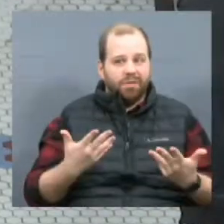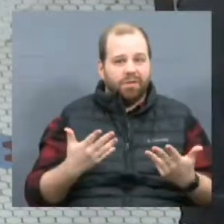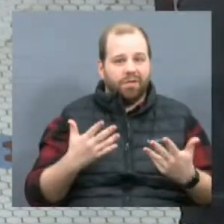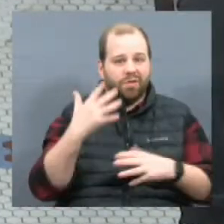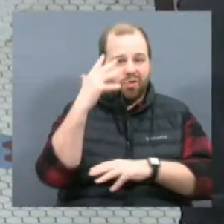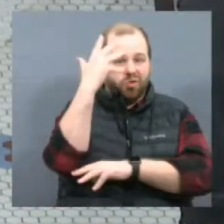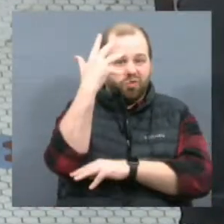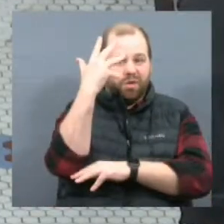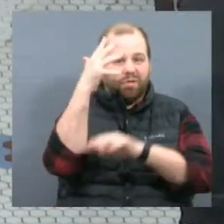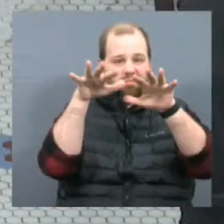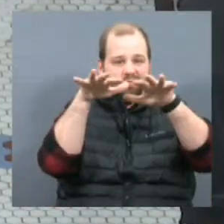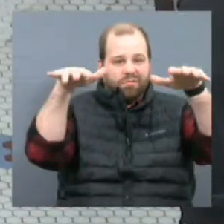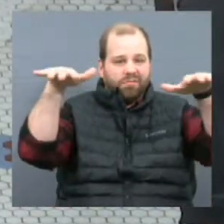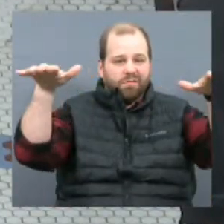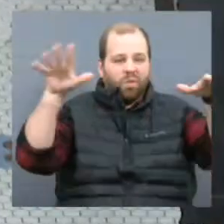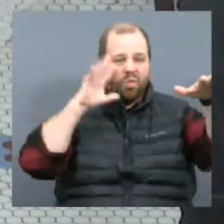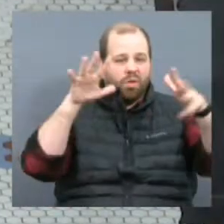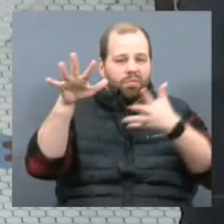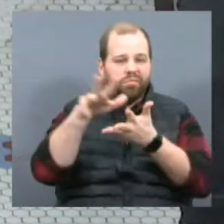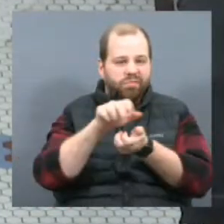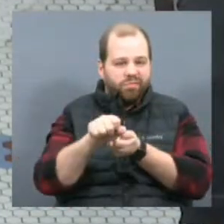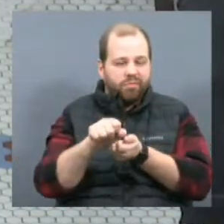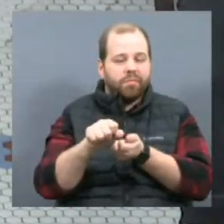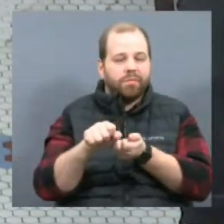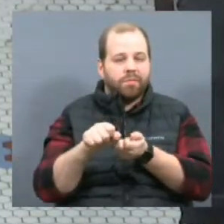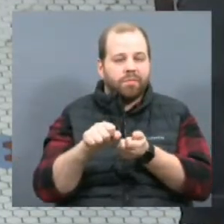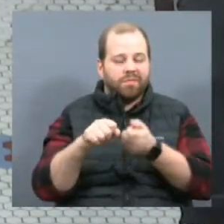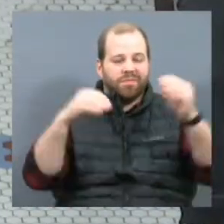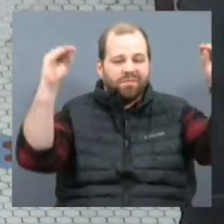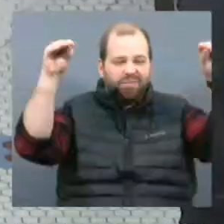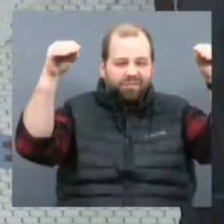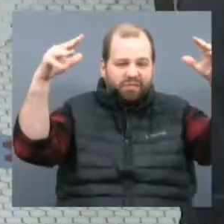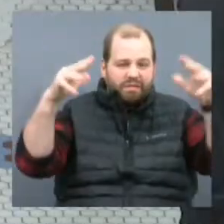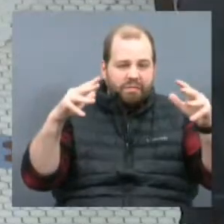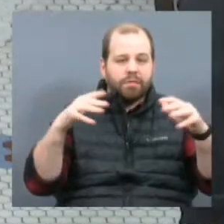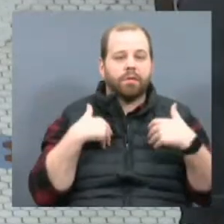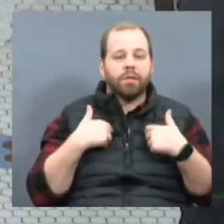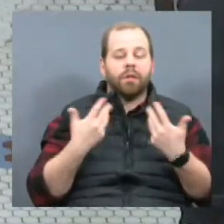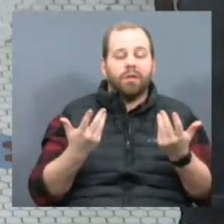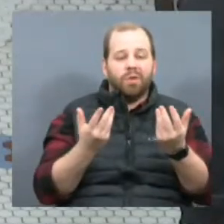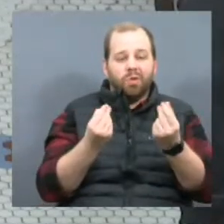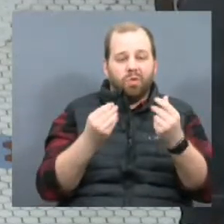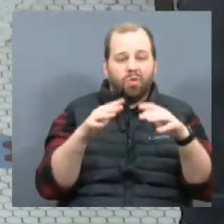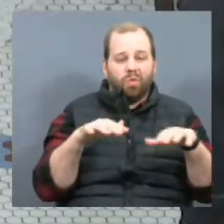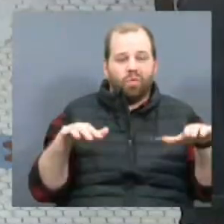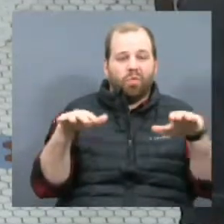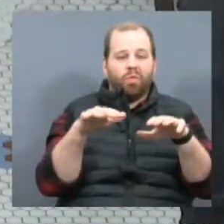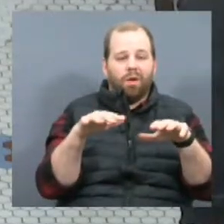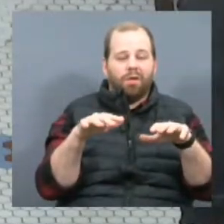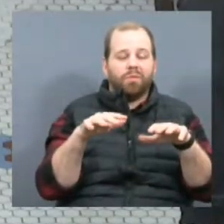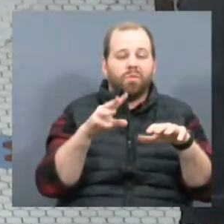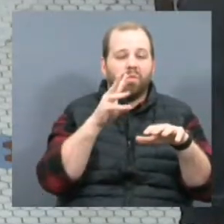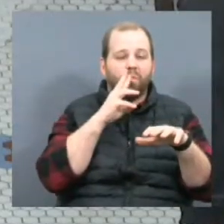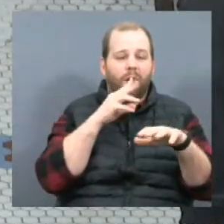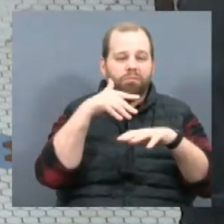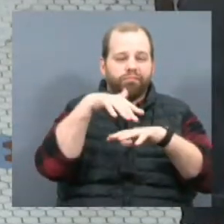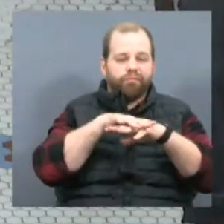tree canopy throughout that neighborhood. There would be a loss of permeable ground surface, an increased storm water